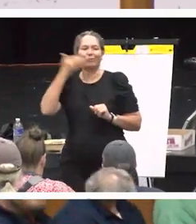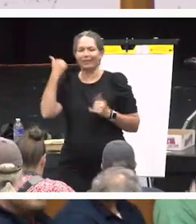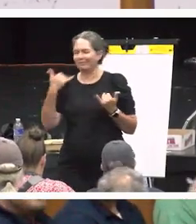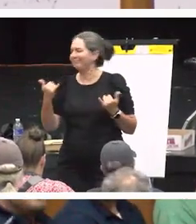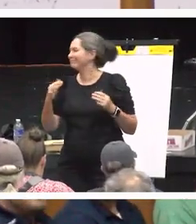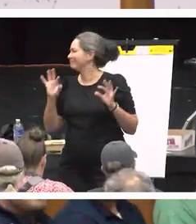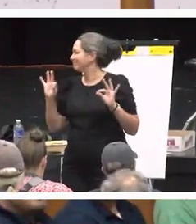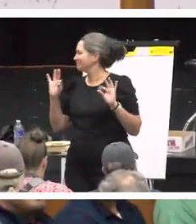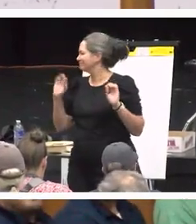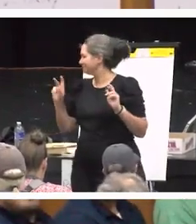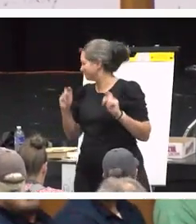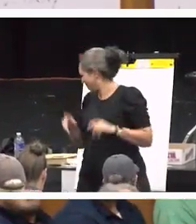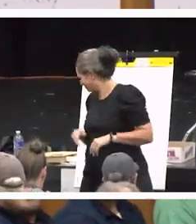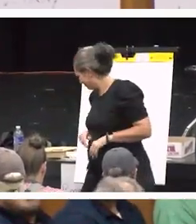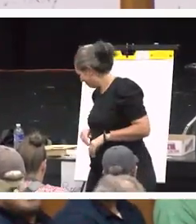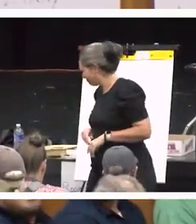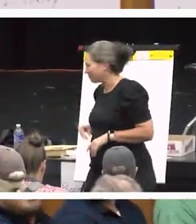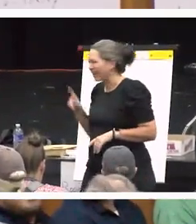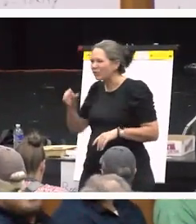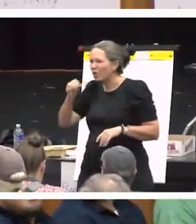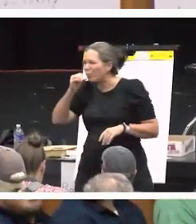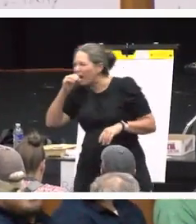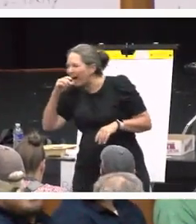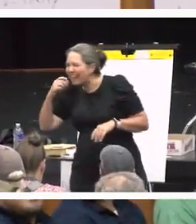Okay, thanks.